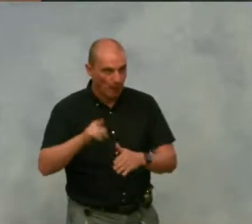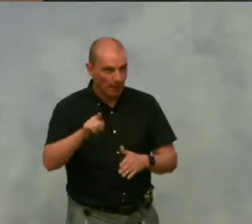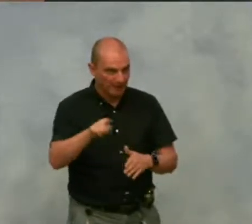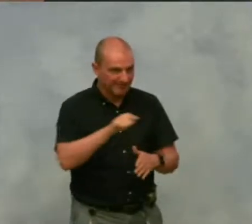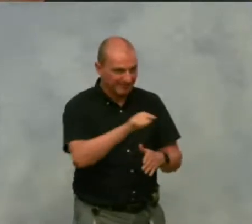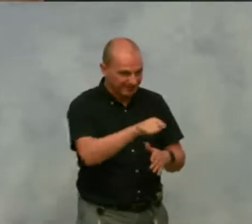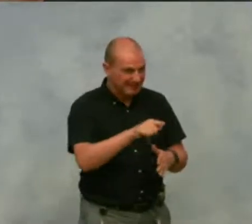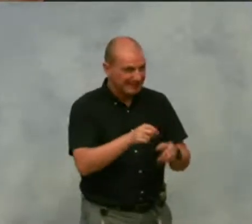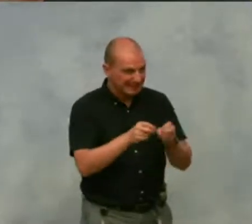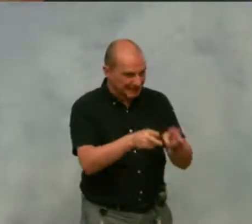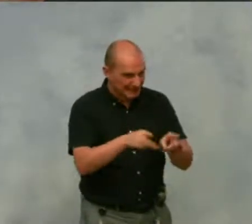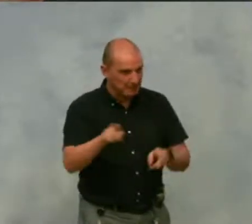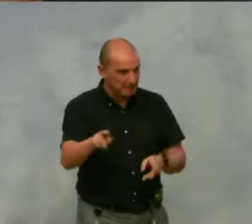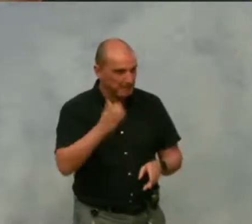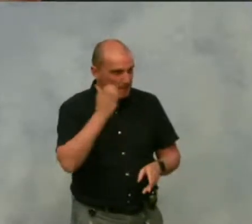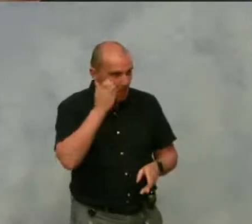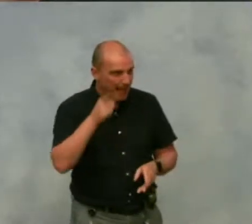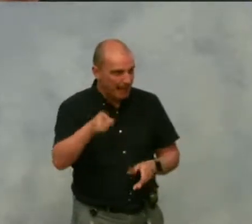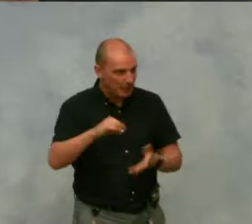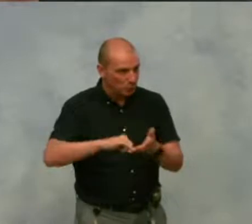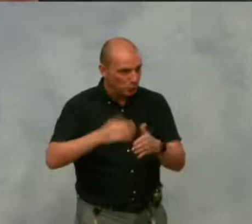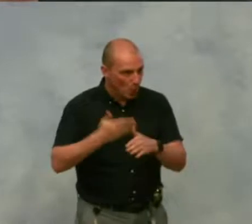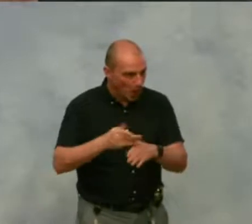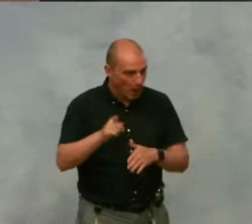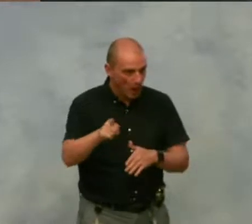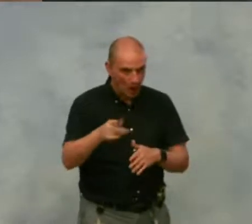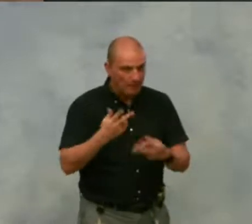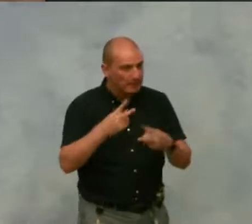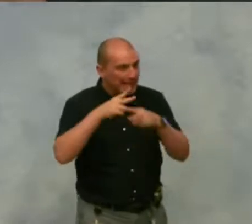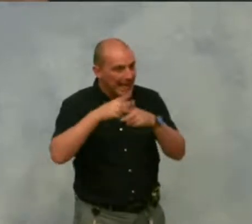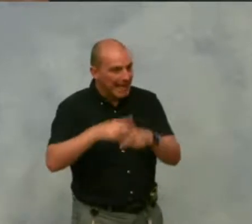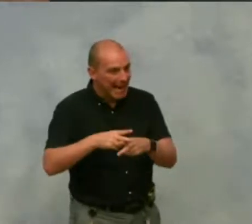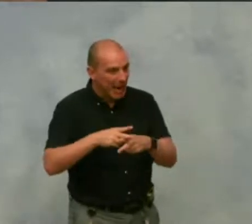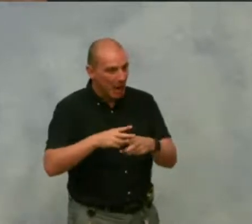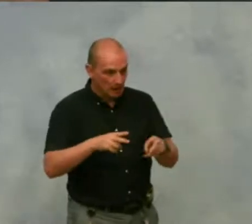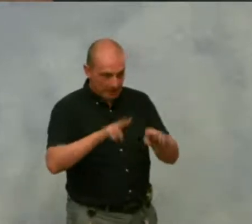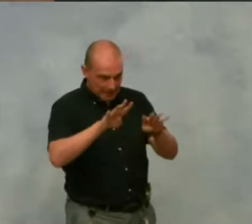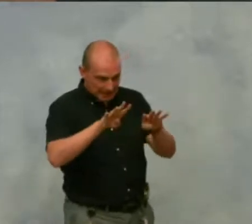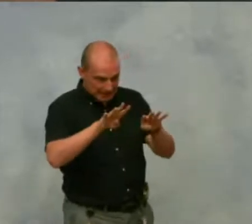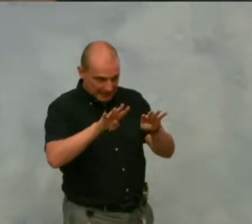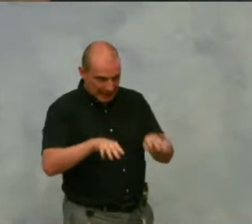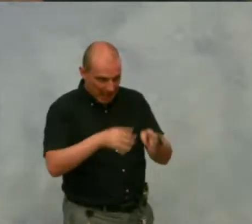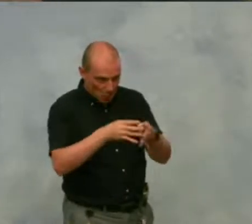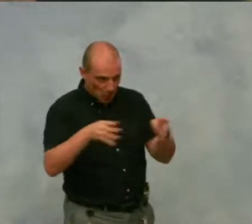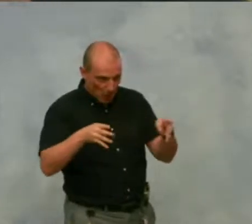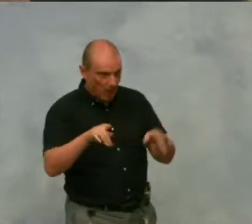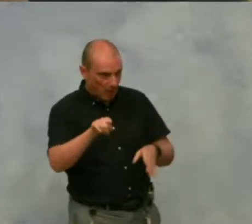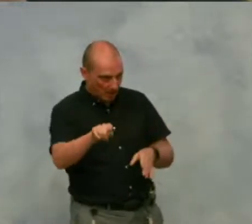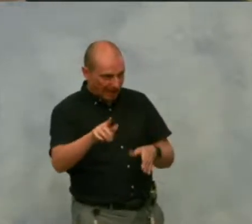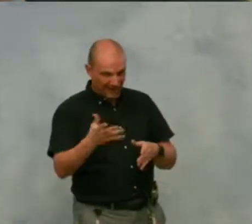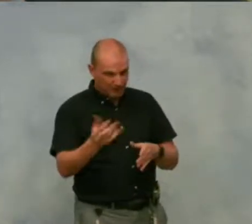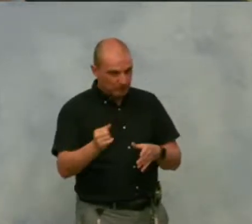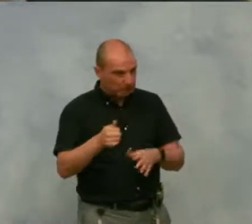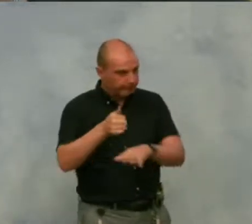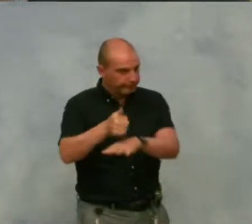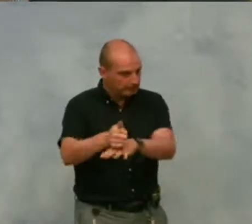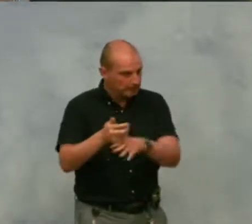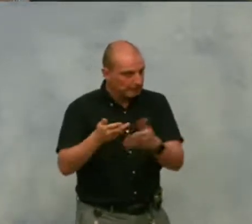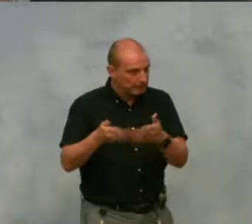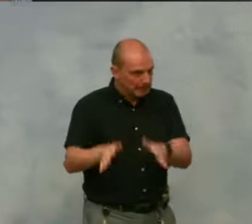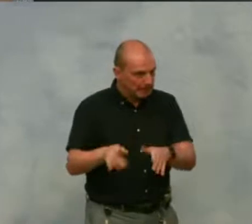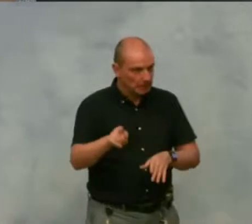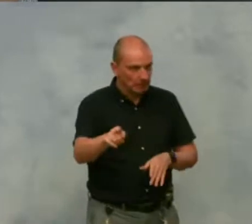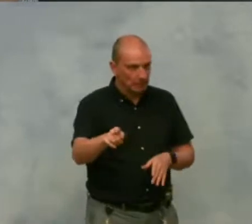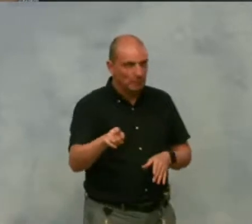system in terms of the care scheduling system and the new system that is being put in place there, and also coming